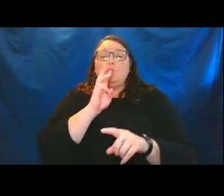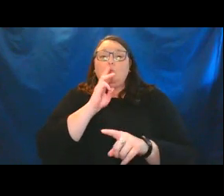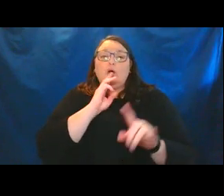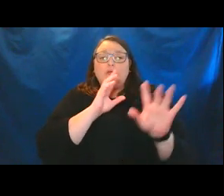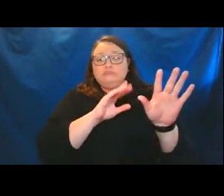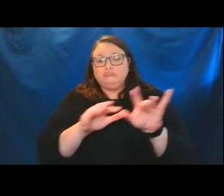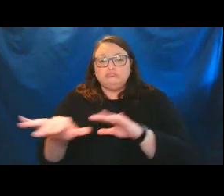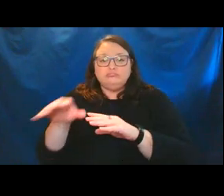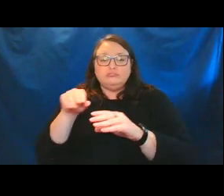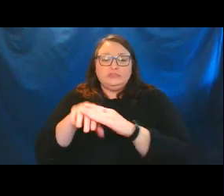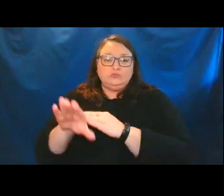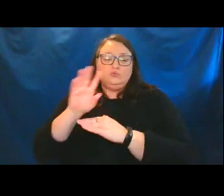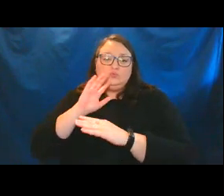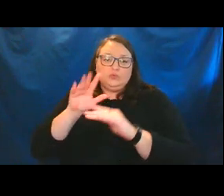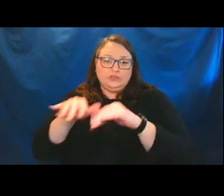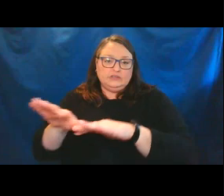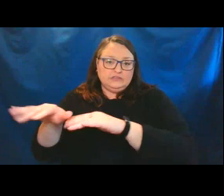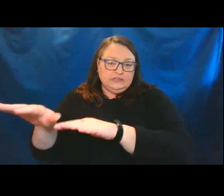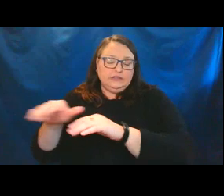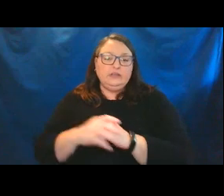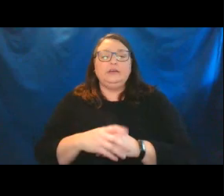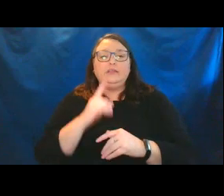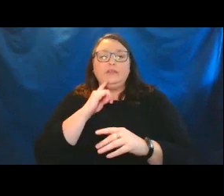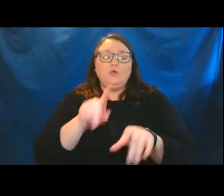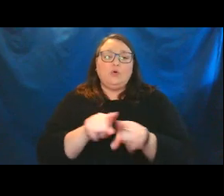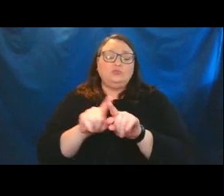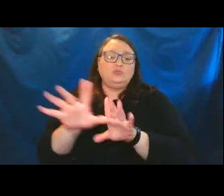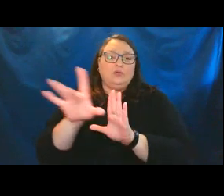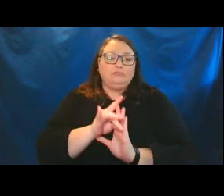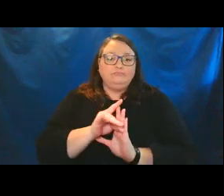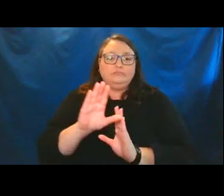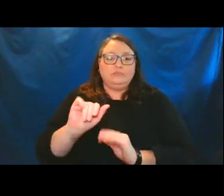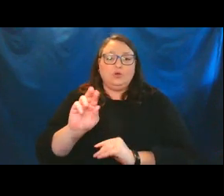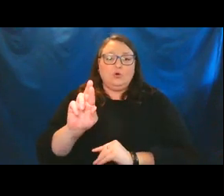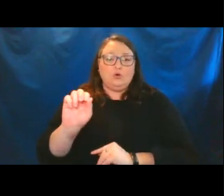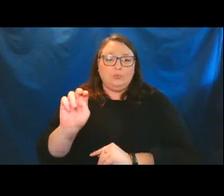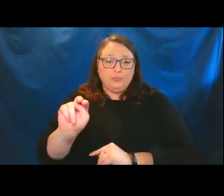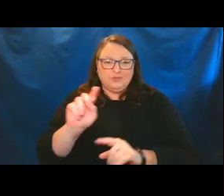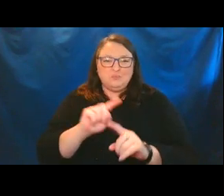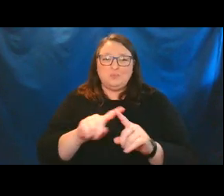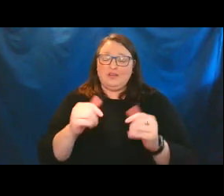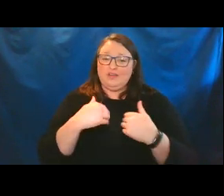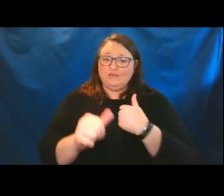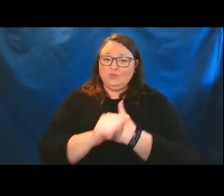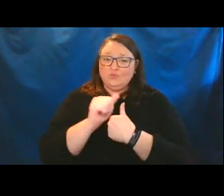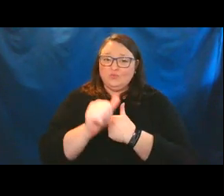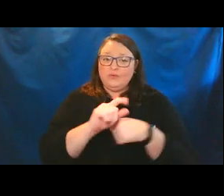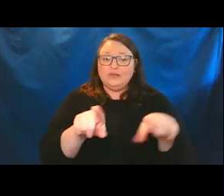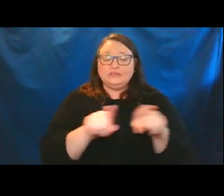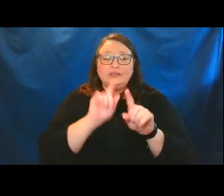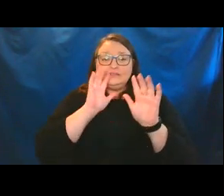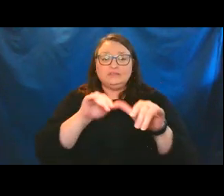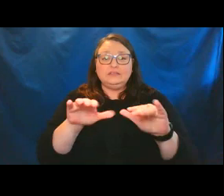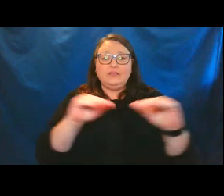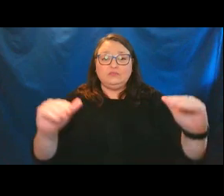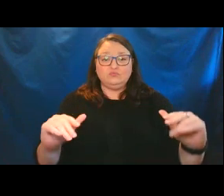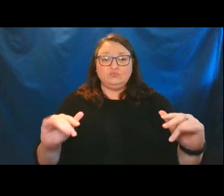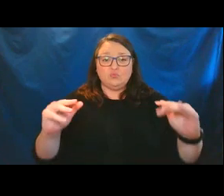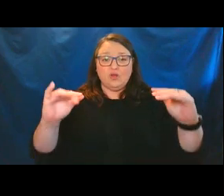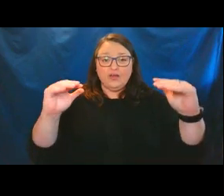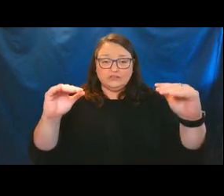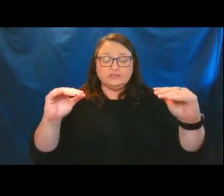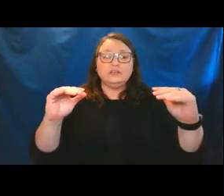sea. Their carbon sinks. Yet they face threats as sea level rises. They need to